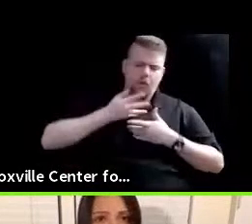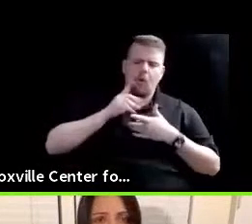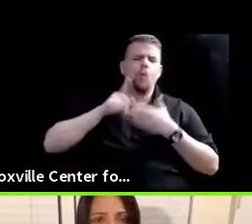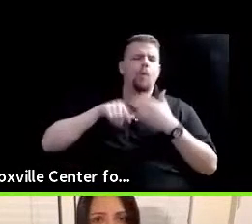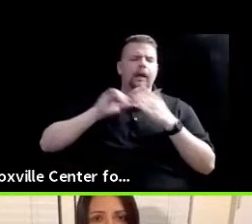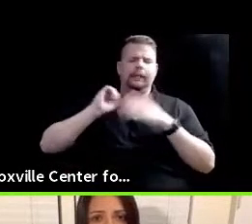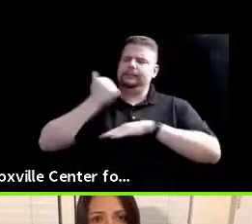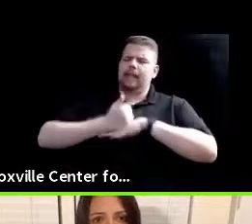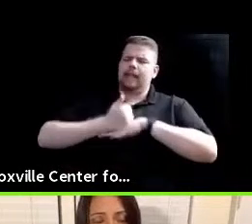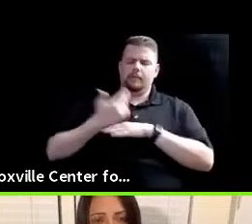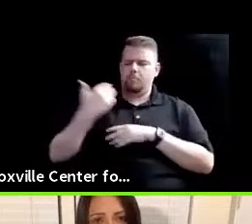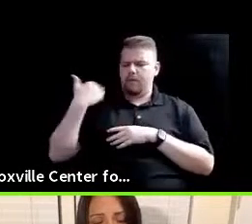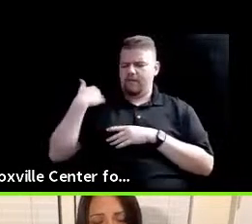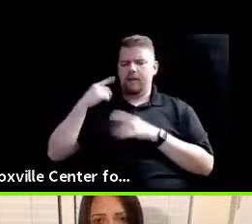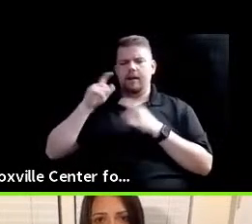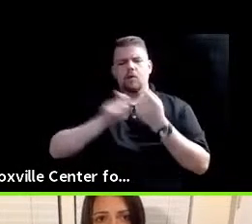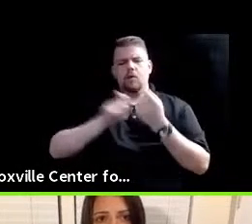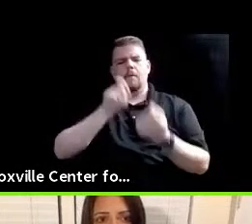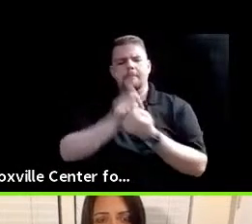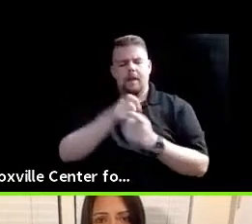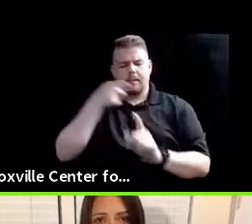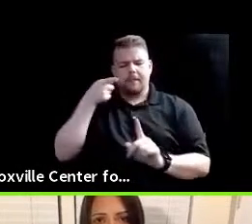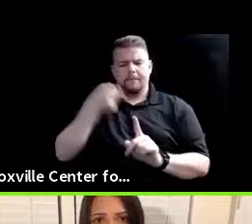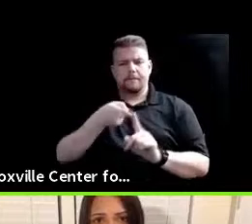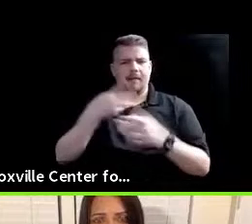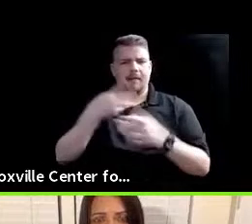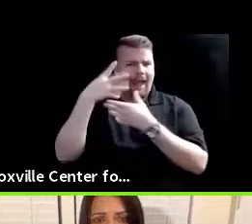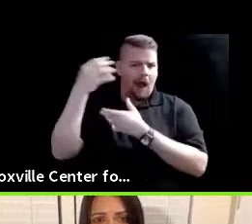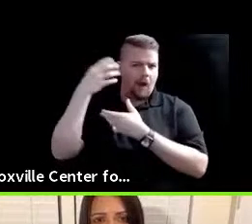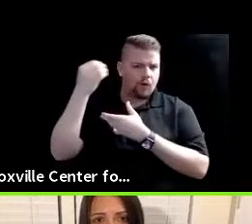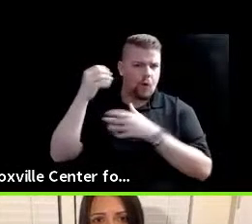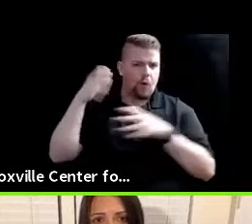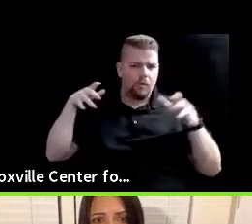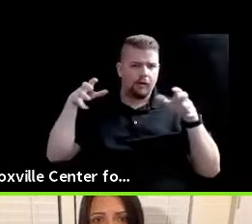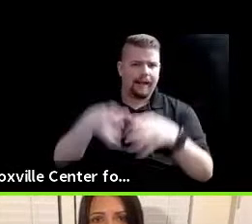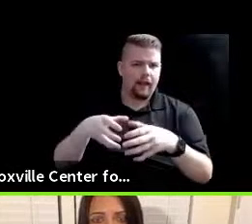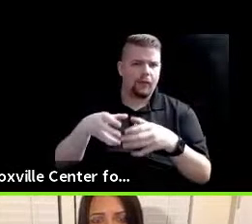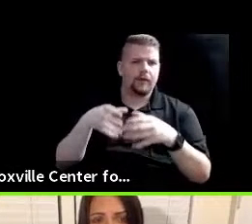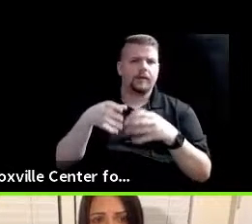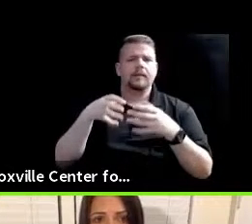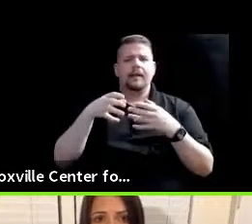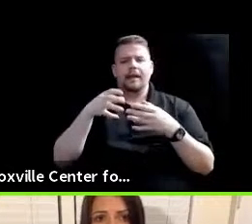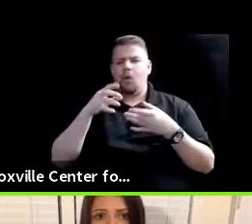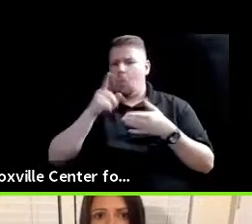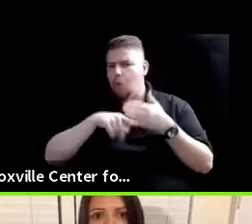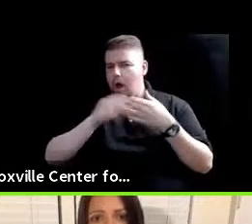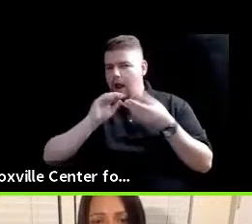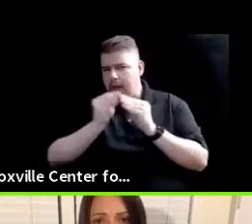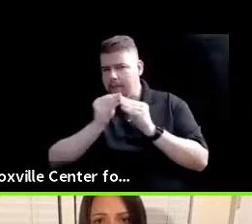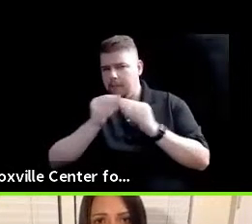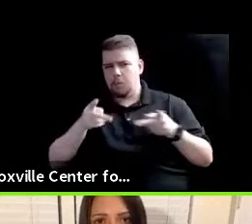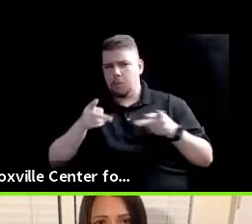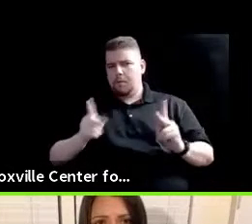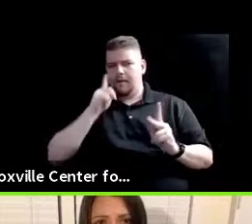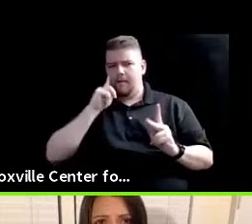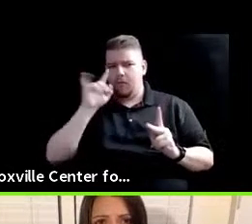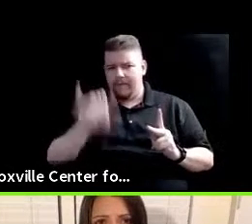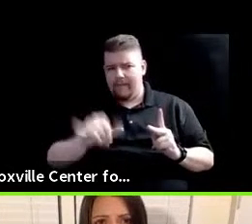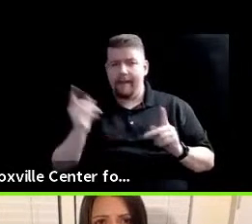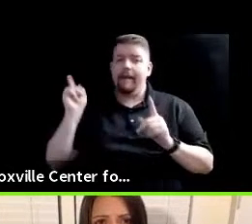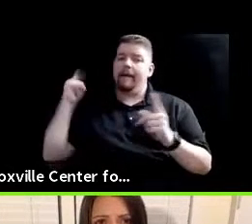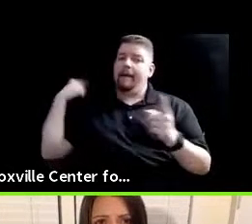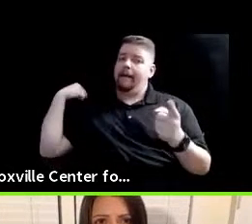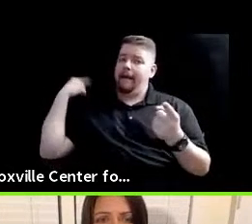place previously regarding specifically outdoor gatherings and what number has been permitted until